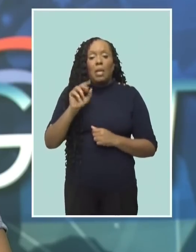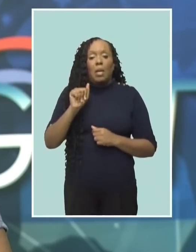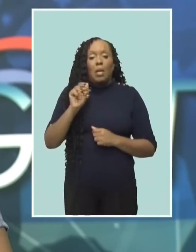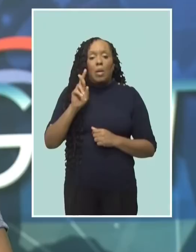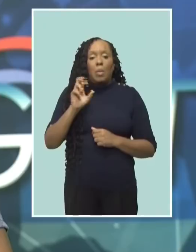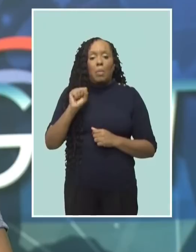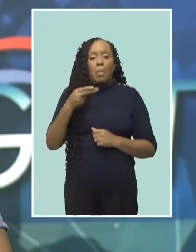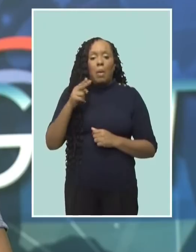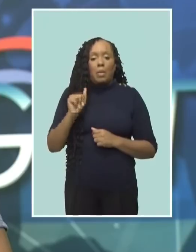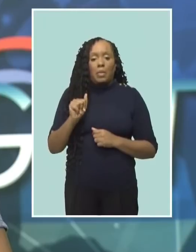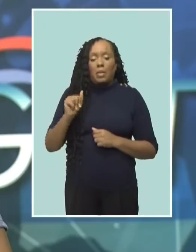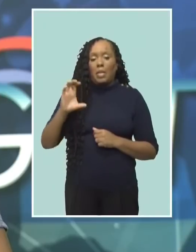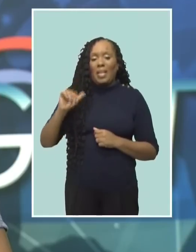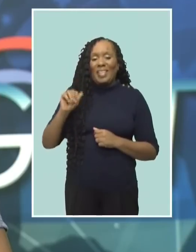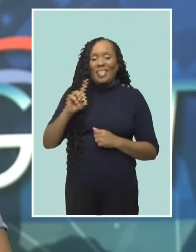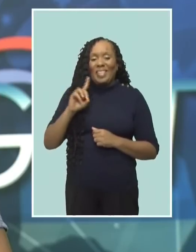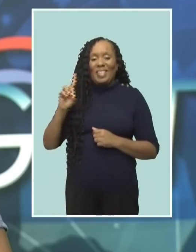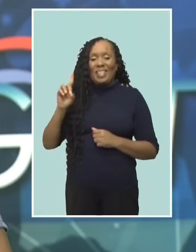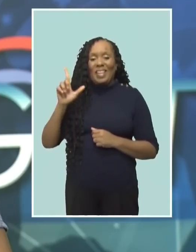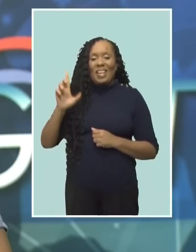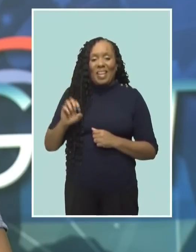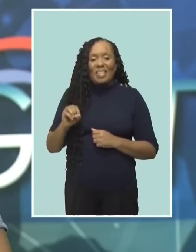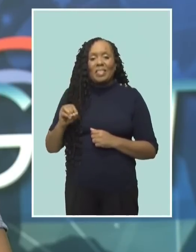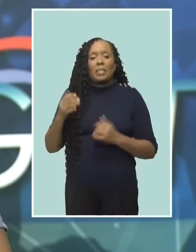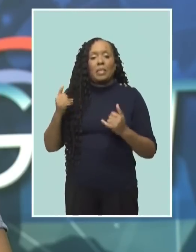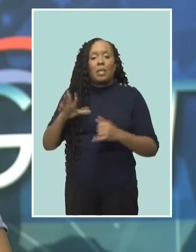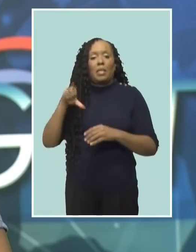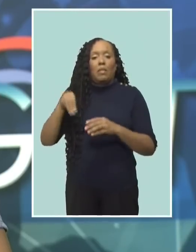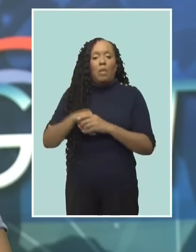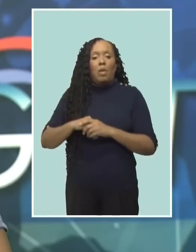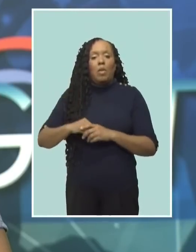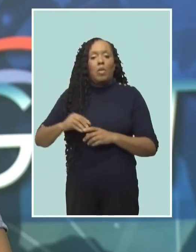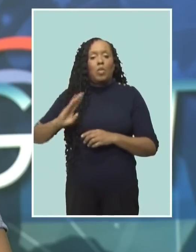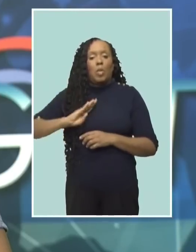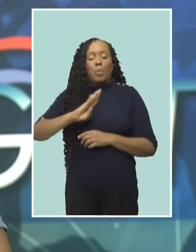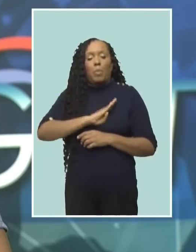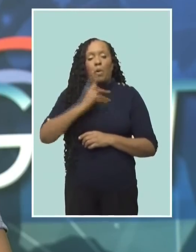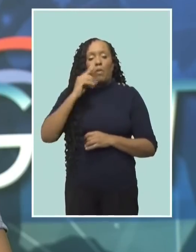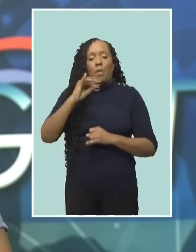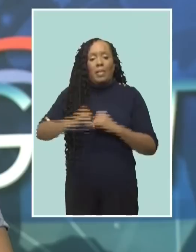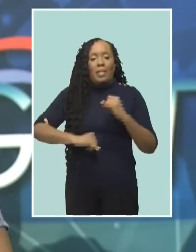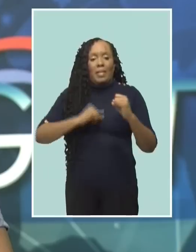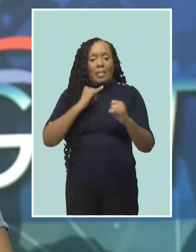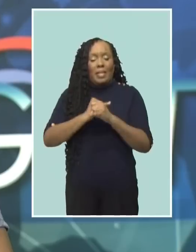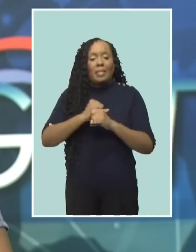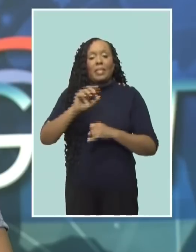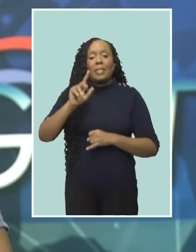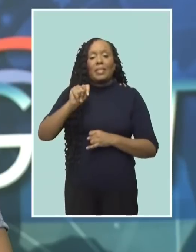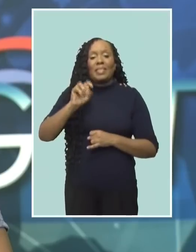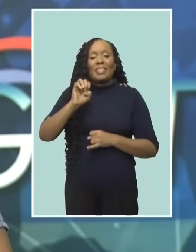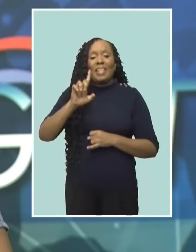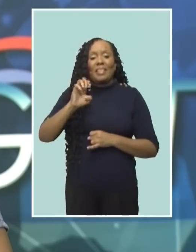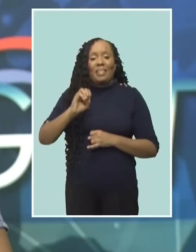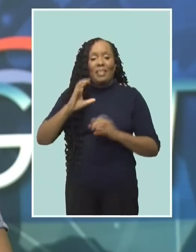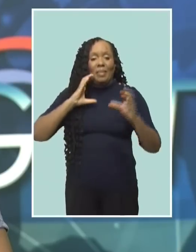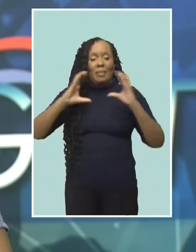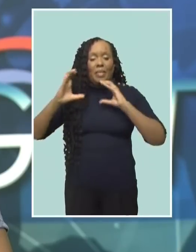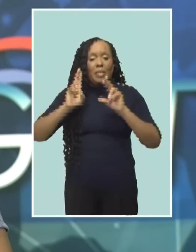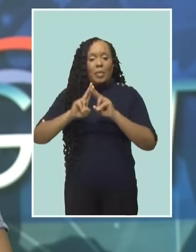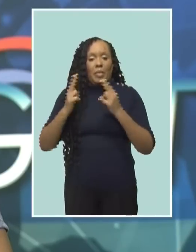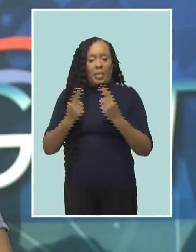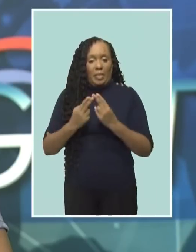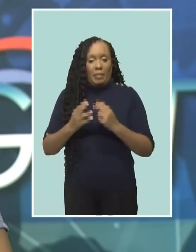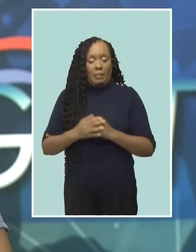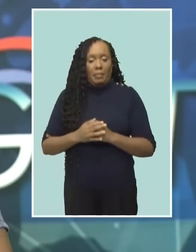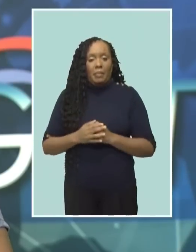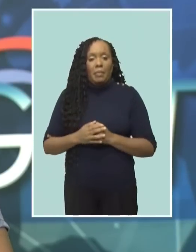Cadell, to the Digital Innovation Board of the International Telecommunications Union. The appointment was announced during a meeting of the board